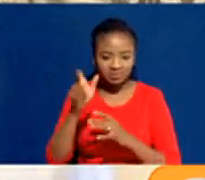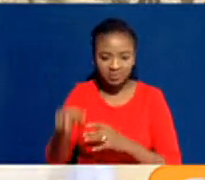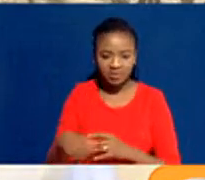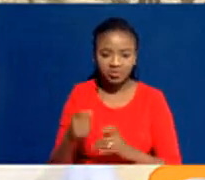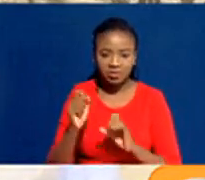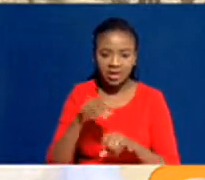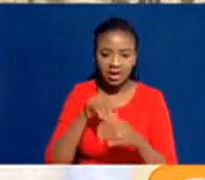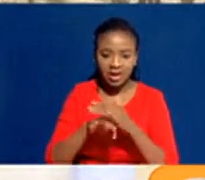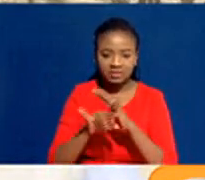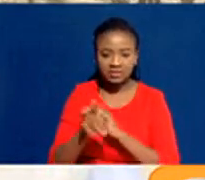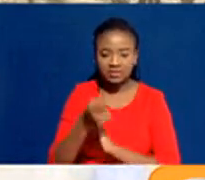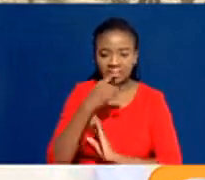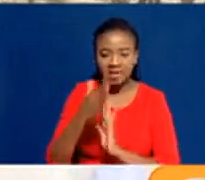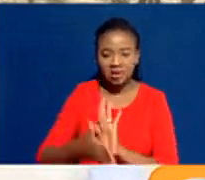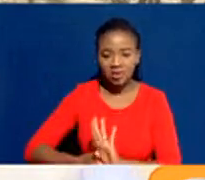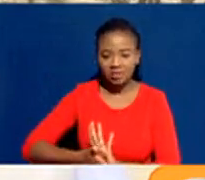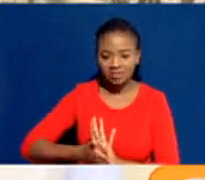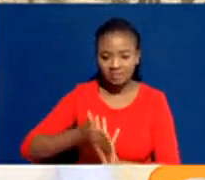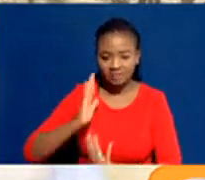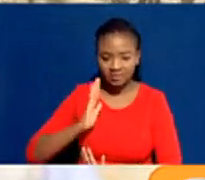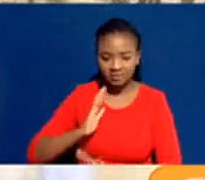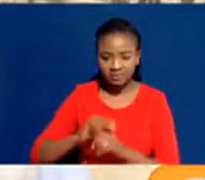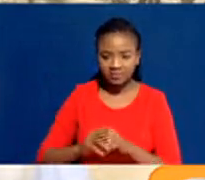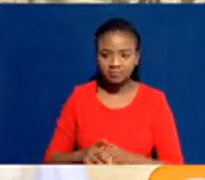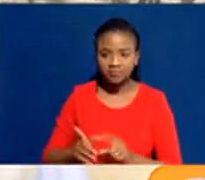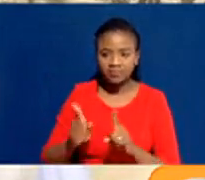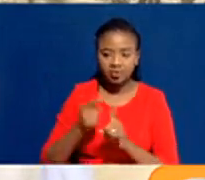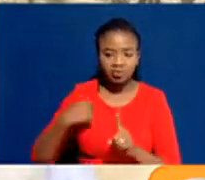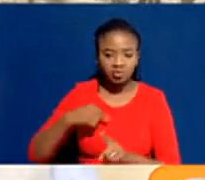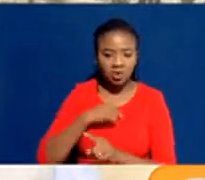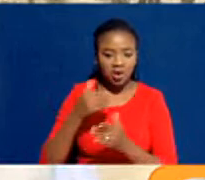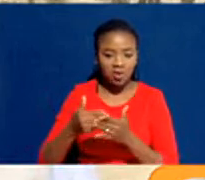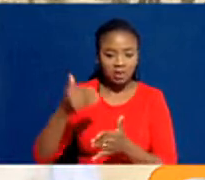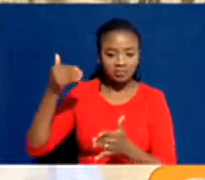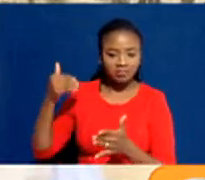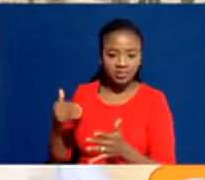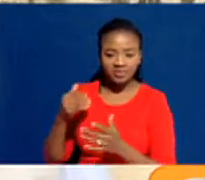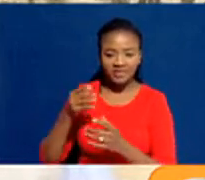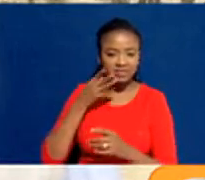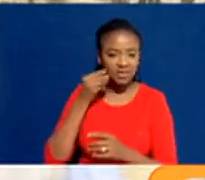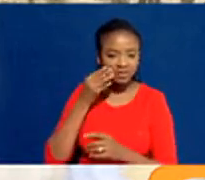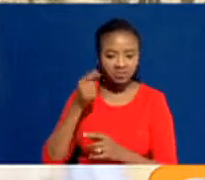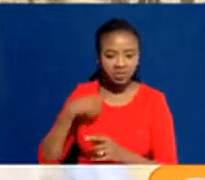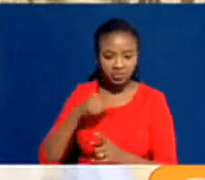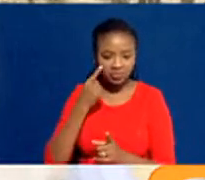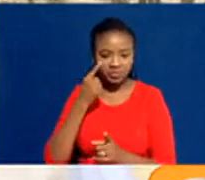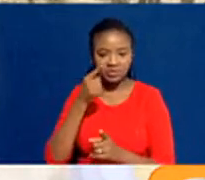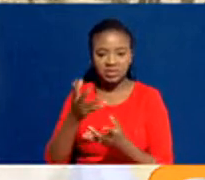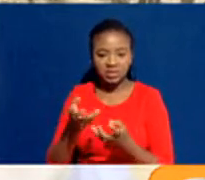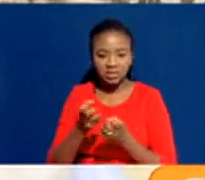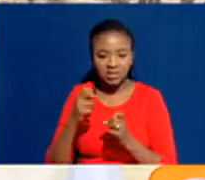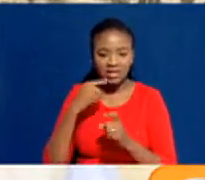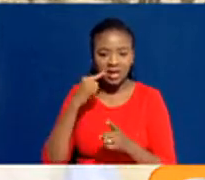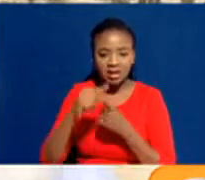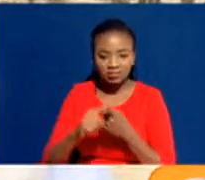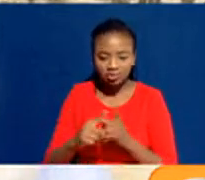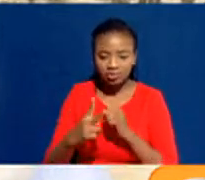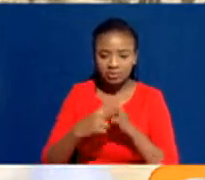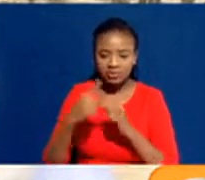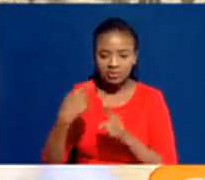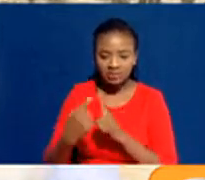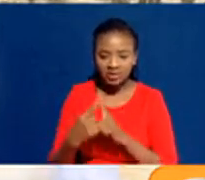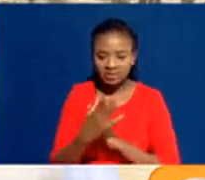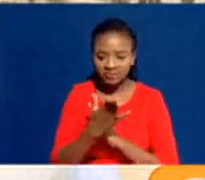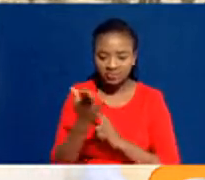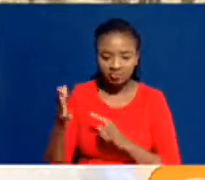treatment as fast as possible. Our past experience showed that sometimes it takes up to 7 years for patients to start benefiting